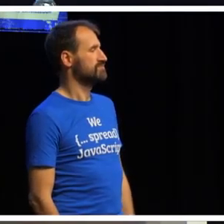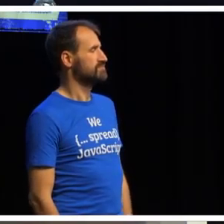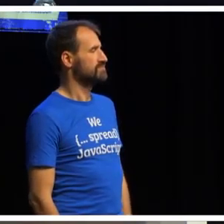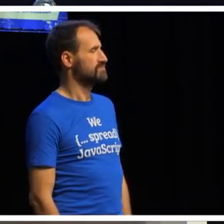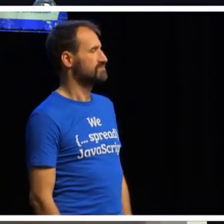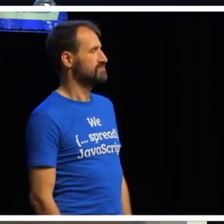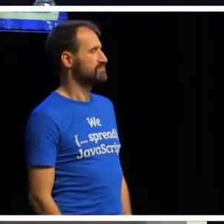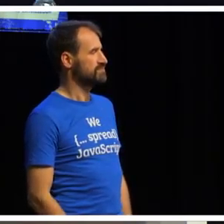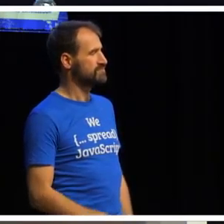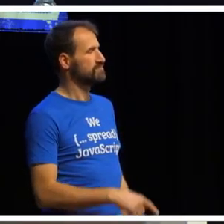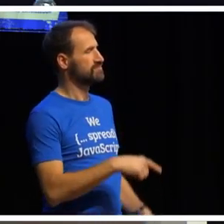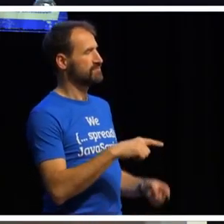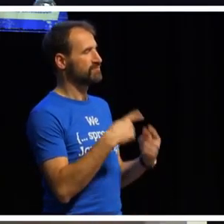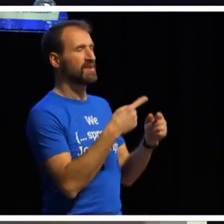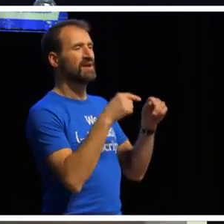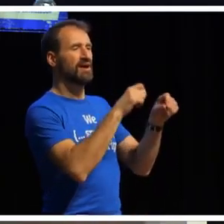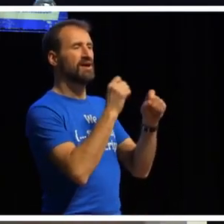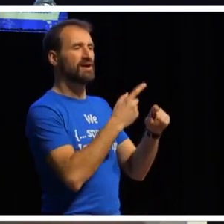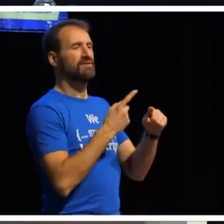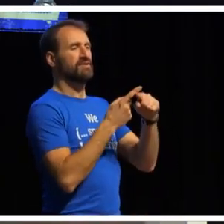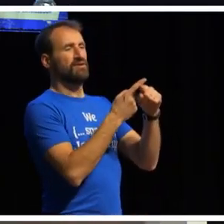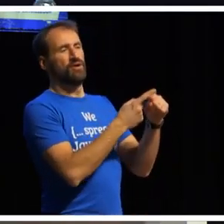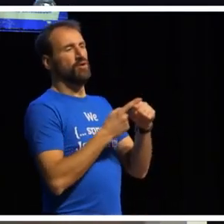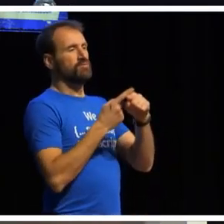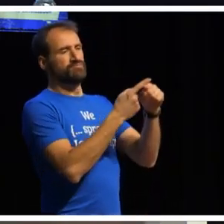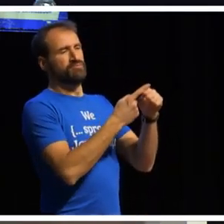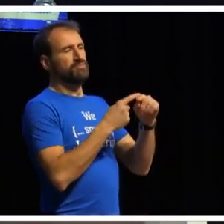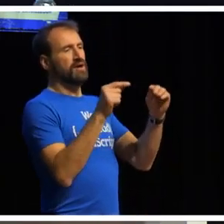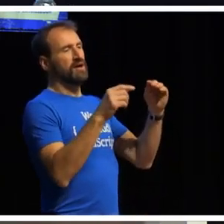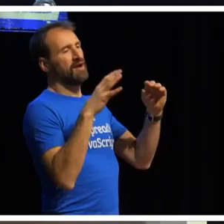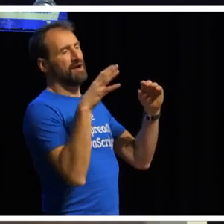And again, we can just maybe change the function on the fly.